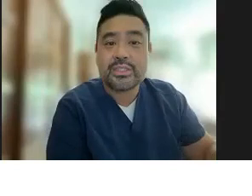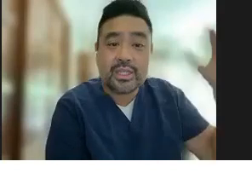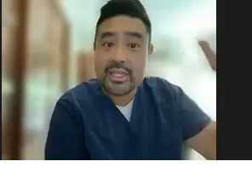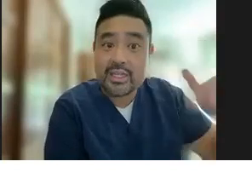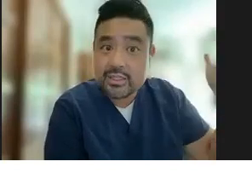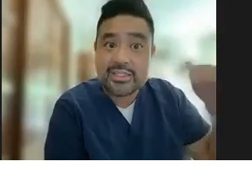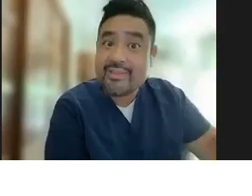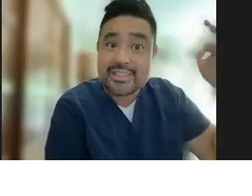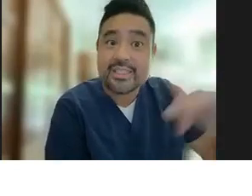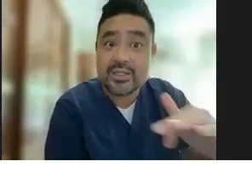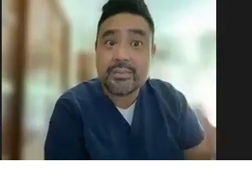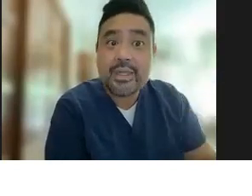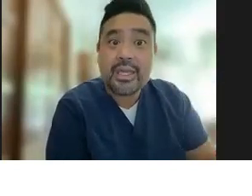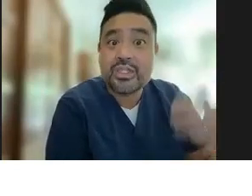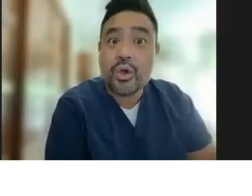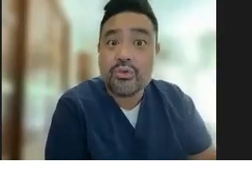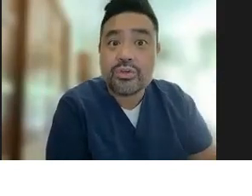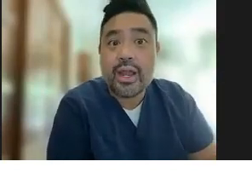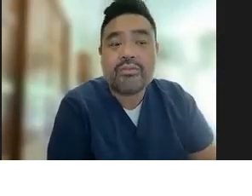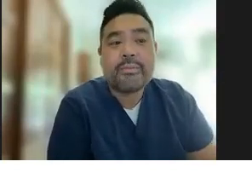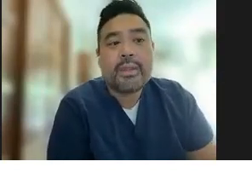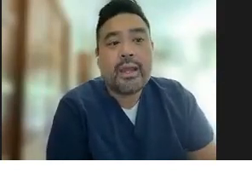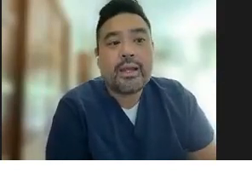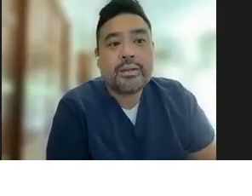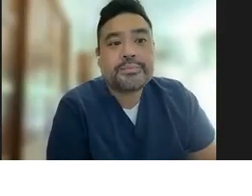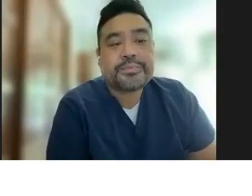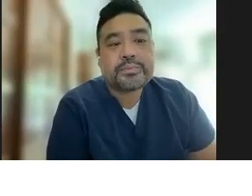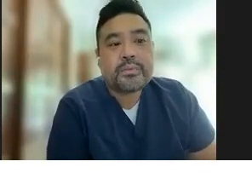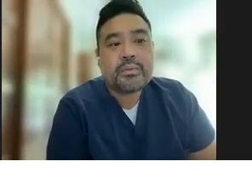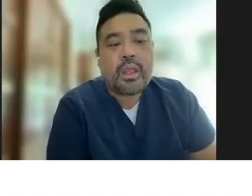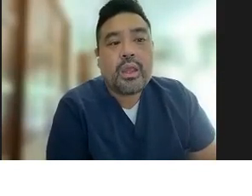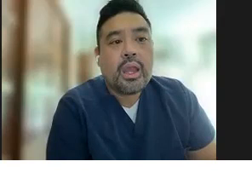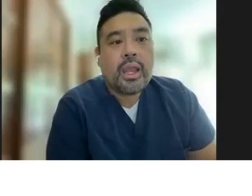to suddenly send that system into overdrive.